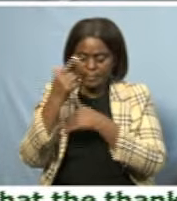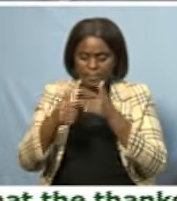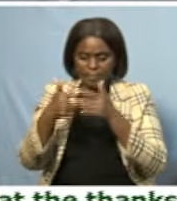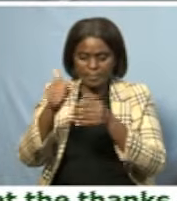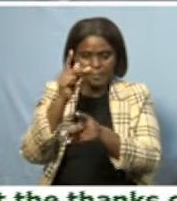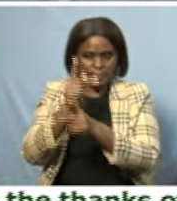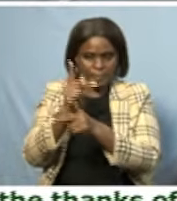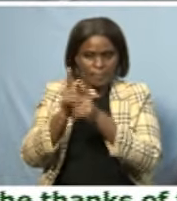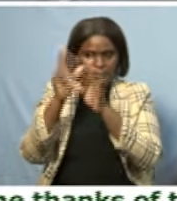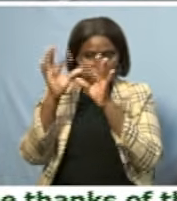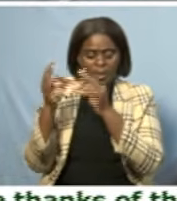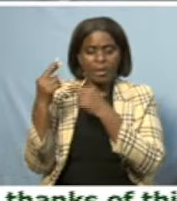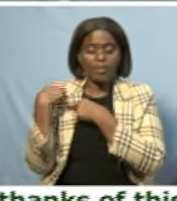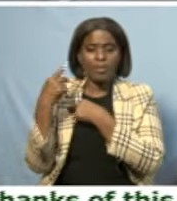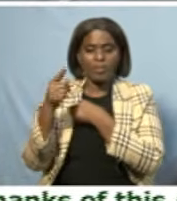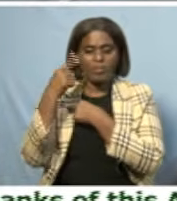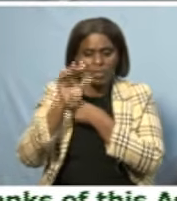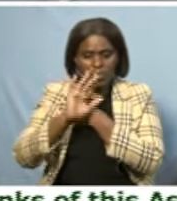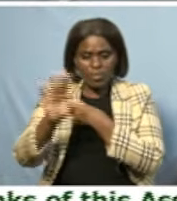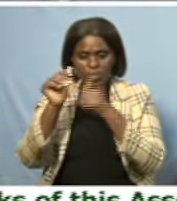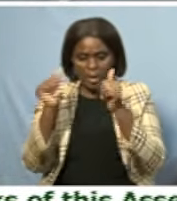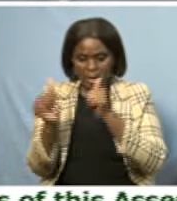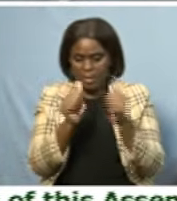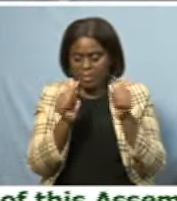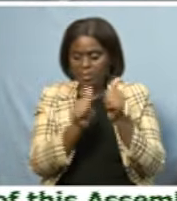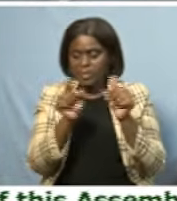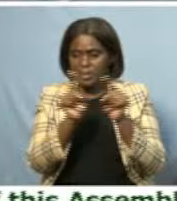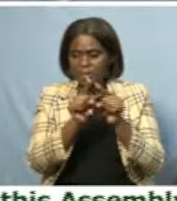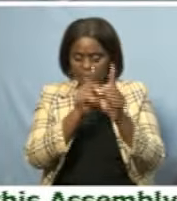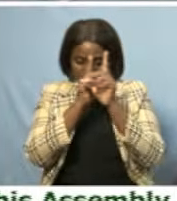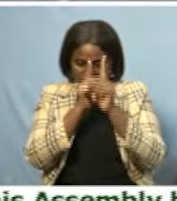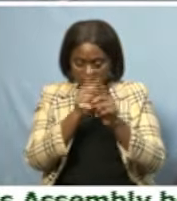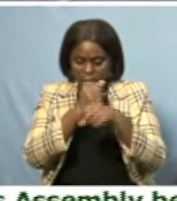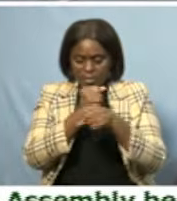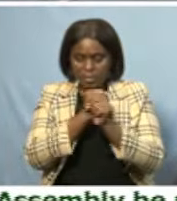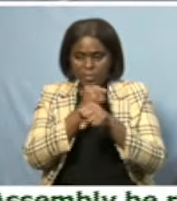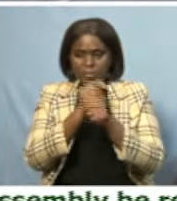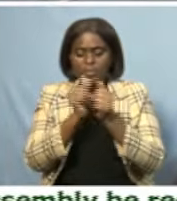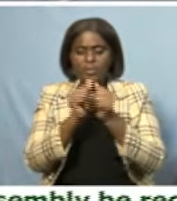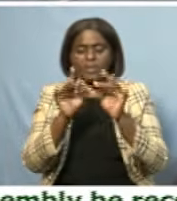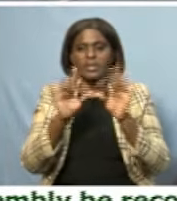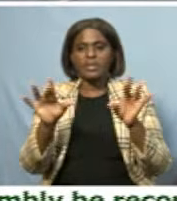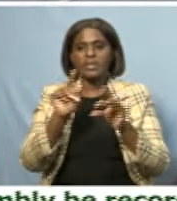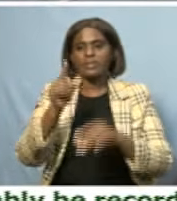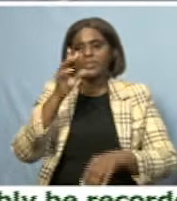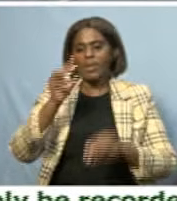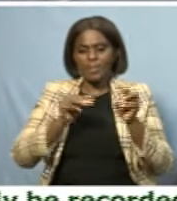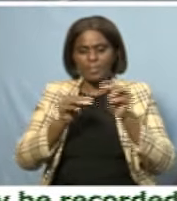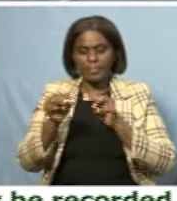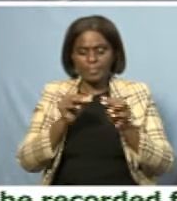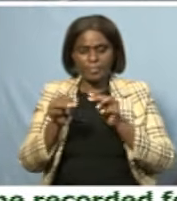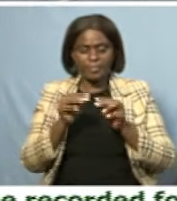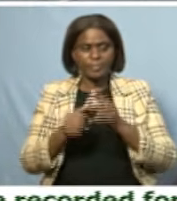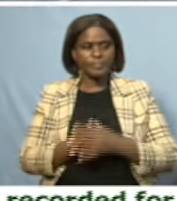held accountable for their actions and decisions regarding land management.